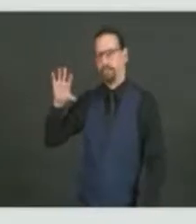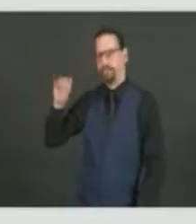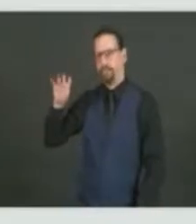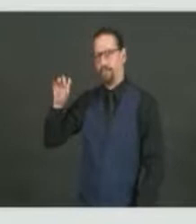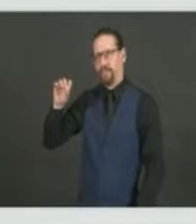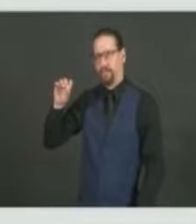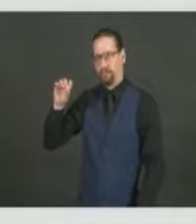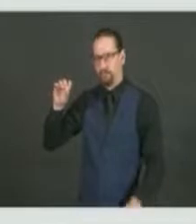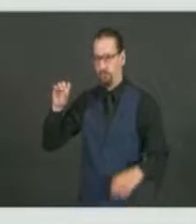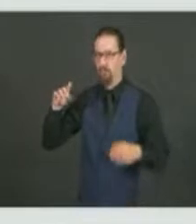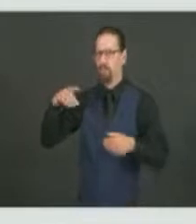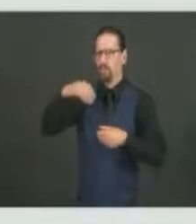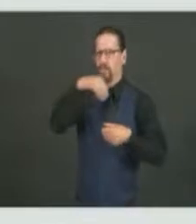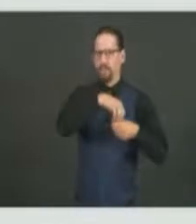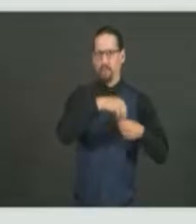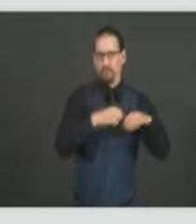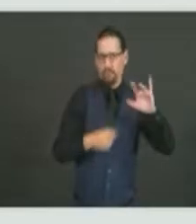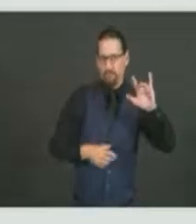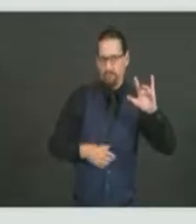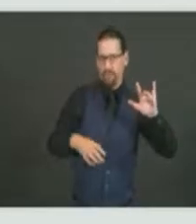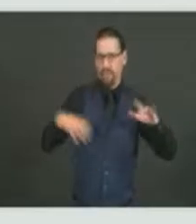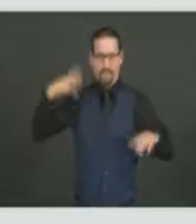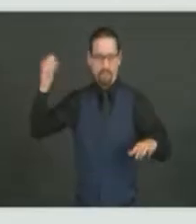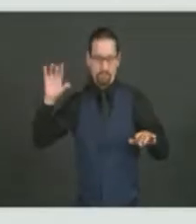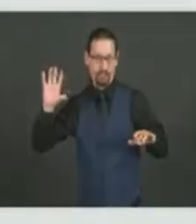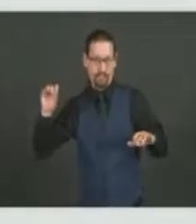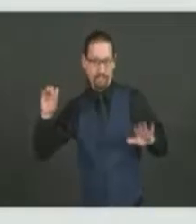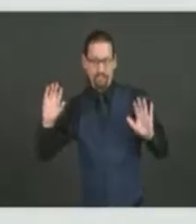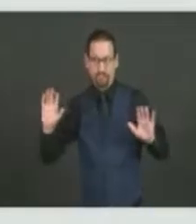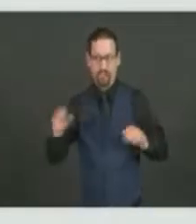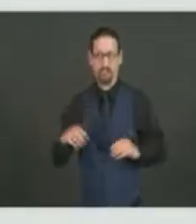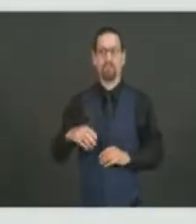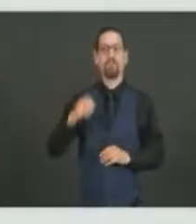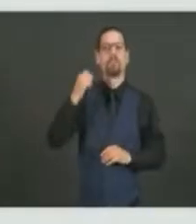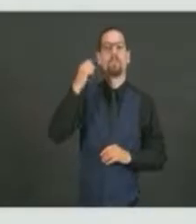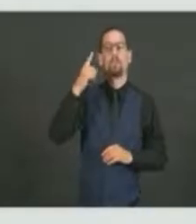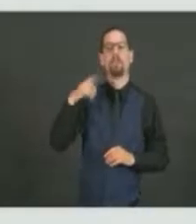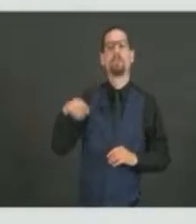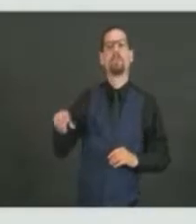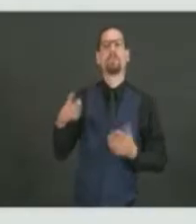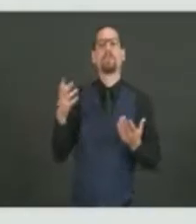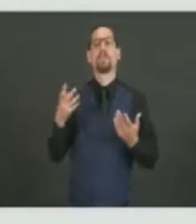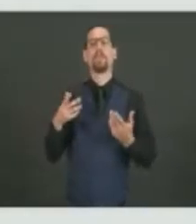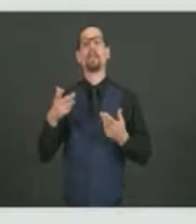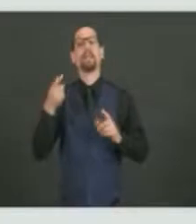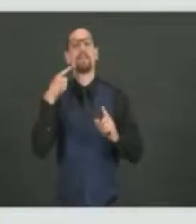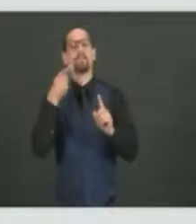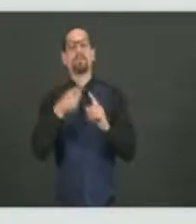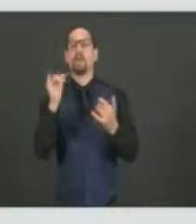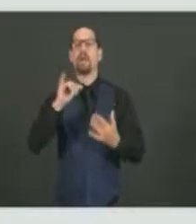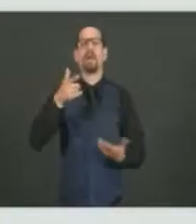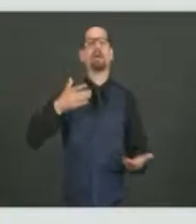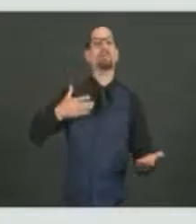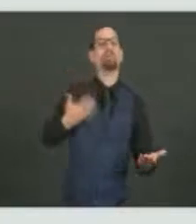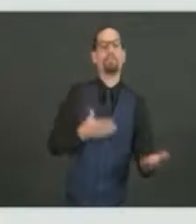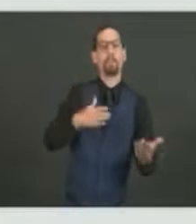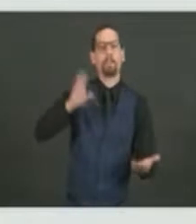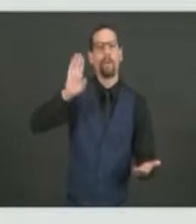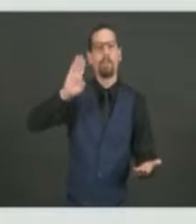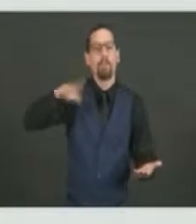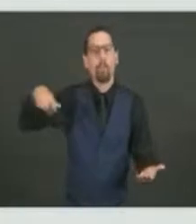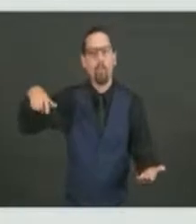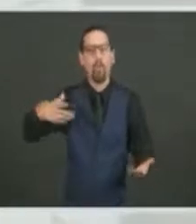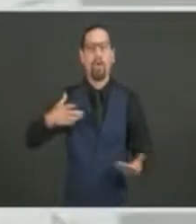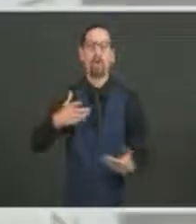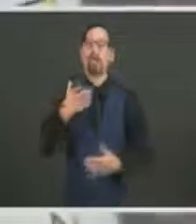That's places like a barbecue, a birthday party, any kind of a social gathering, a